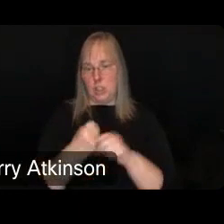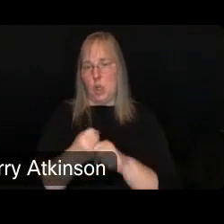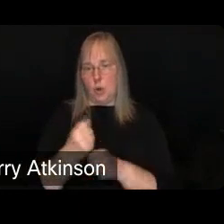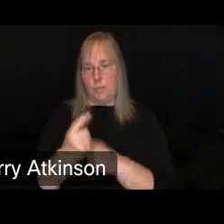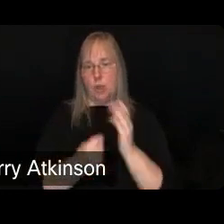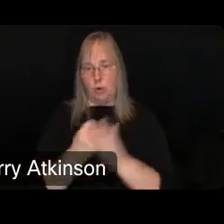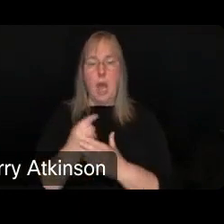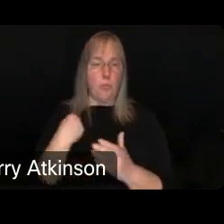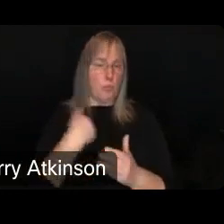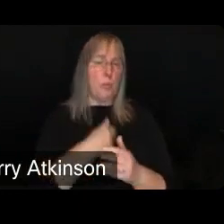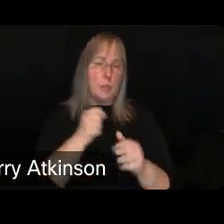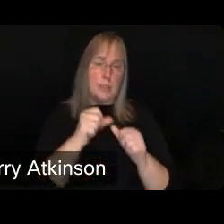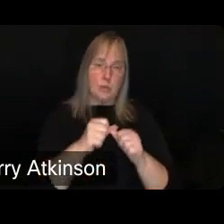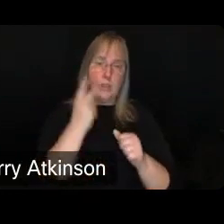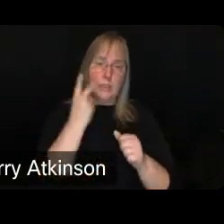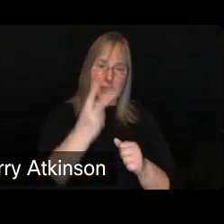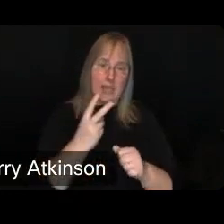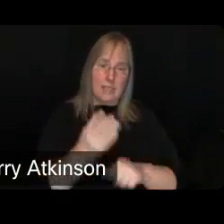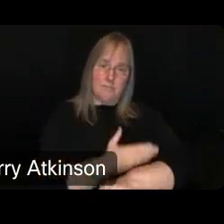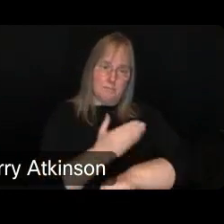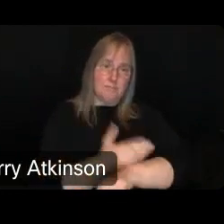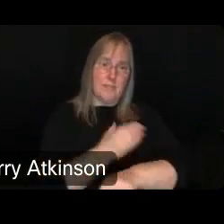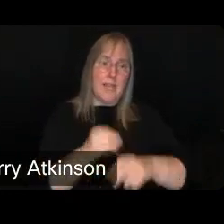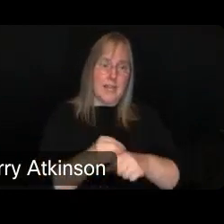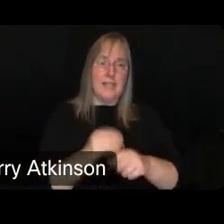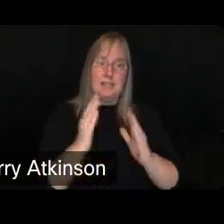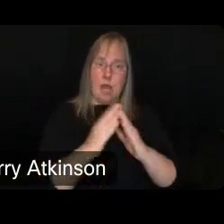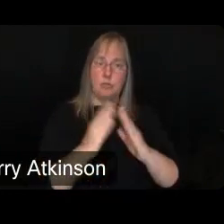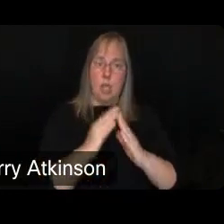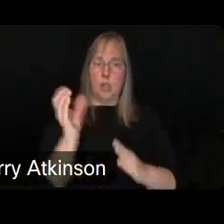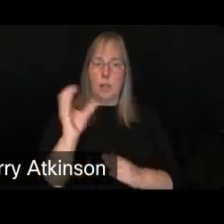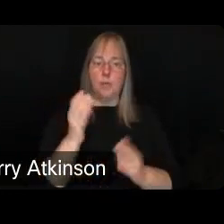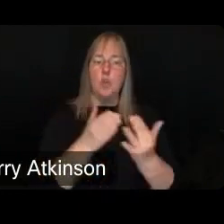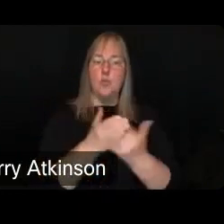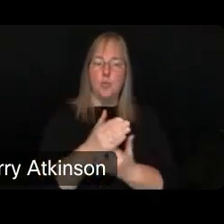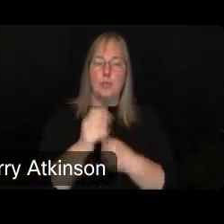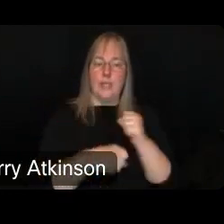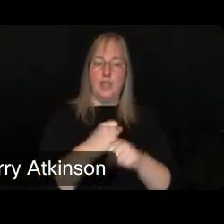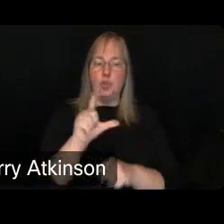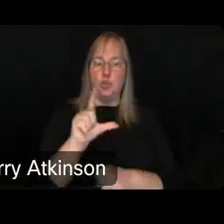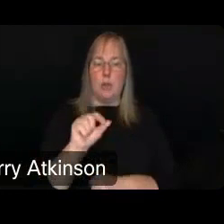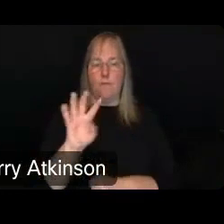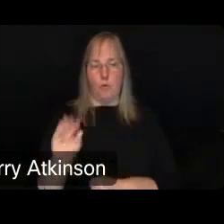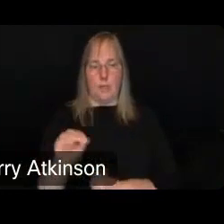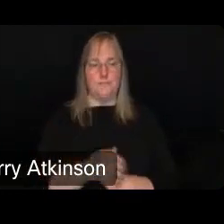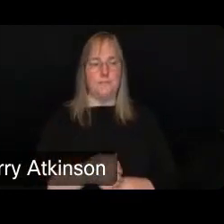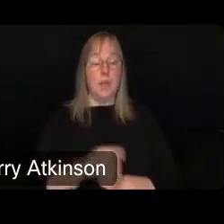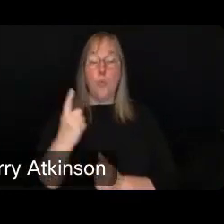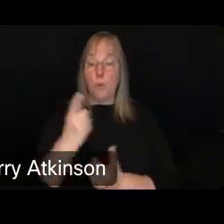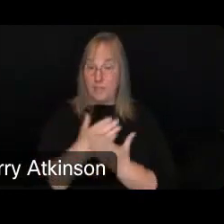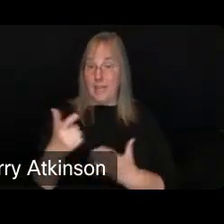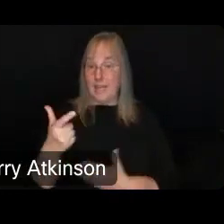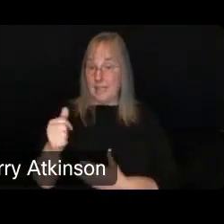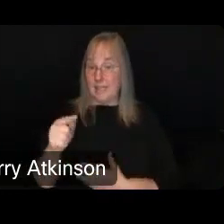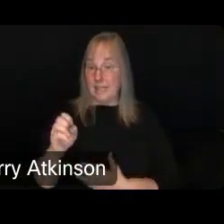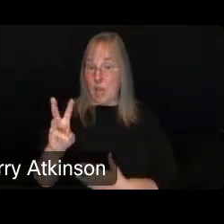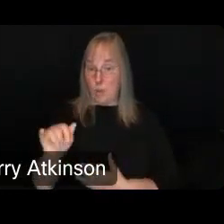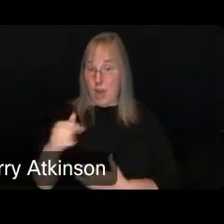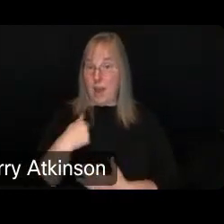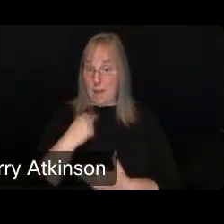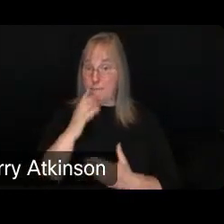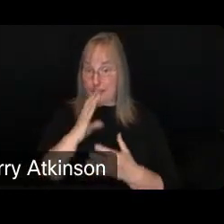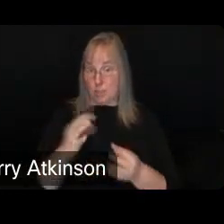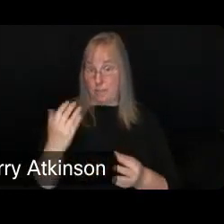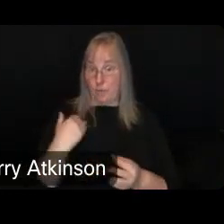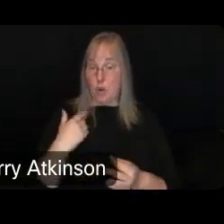development in downtown Columbia through 2040. One thing, the Gateway, I mentioned earlier, Gateway is one of the